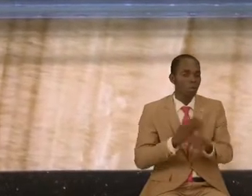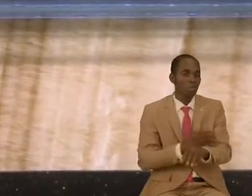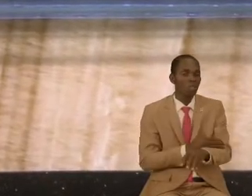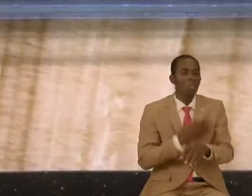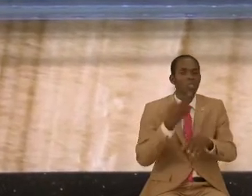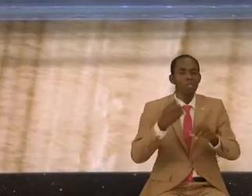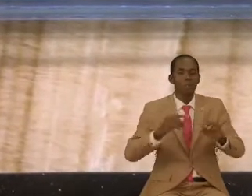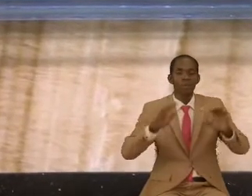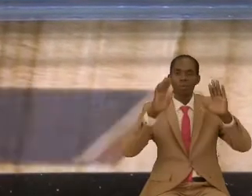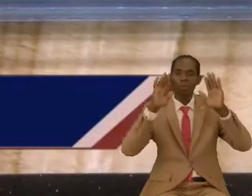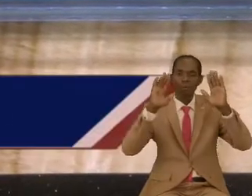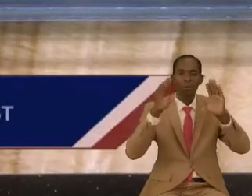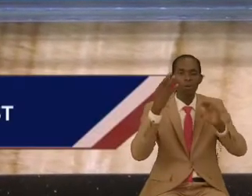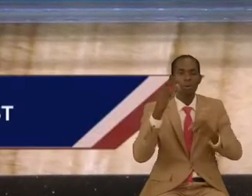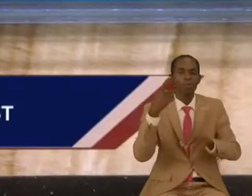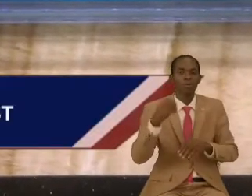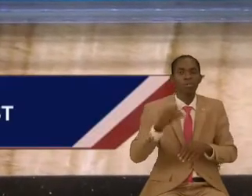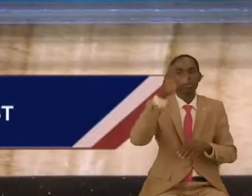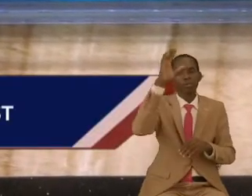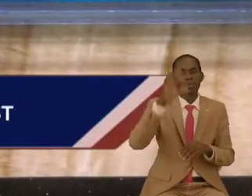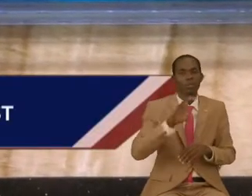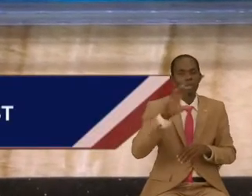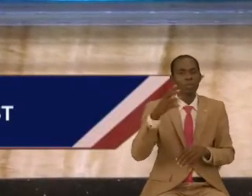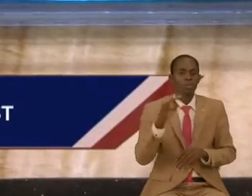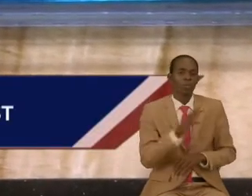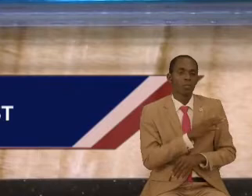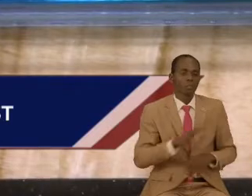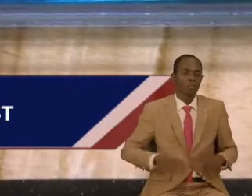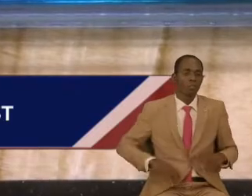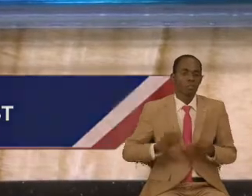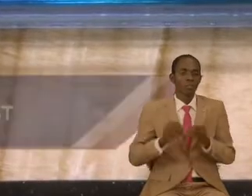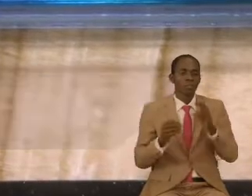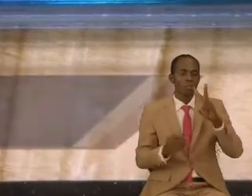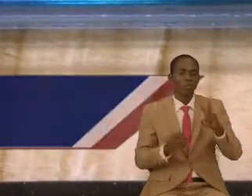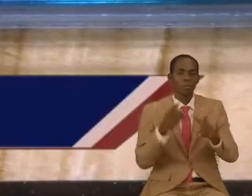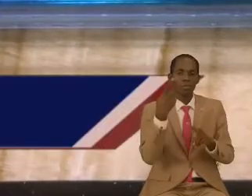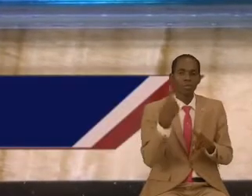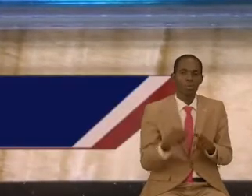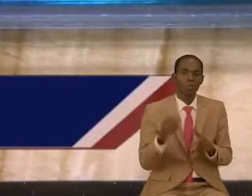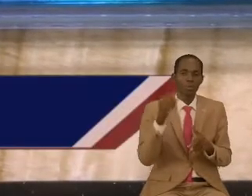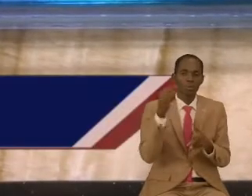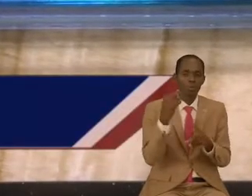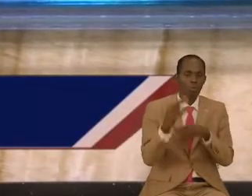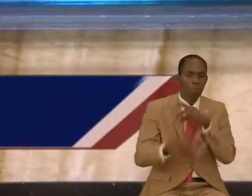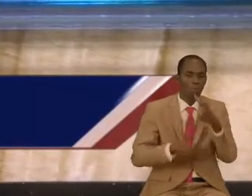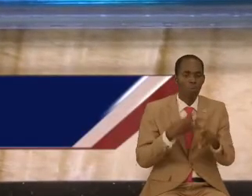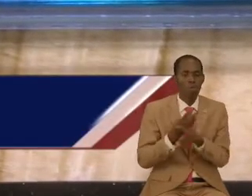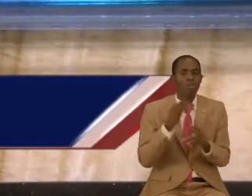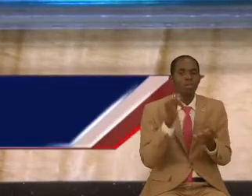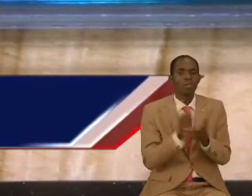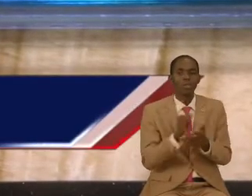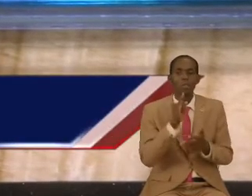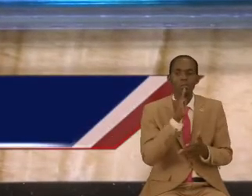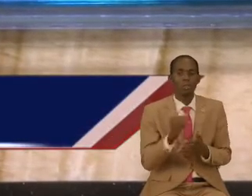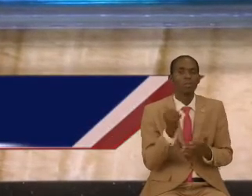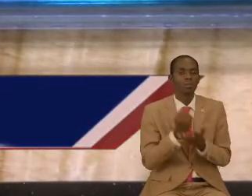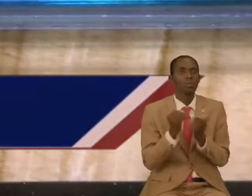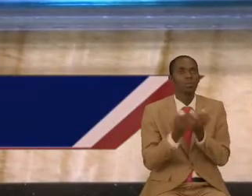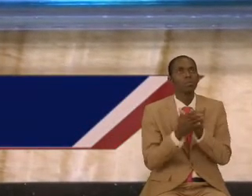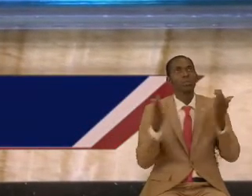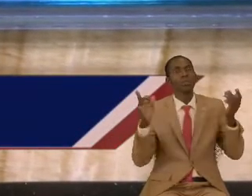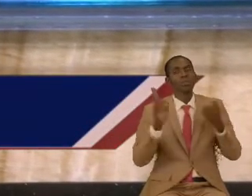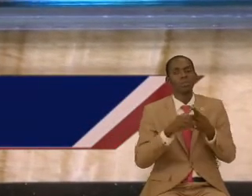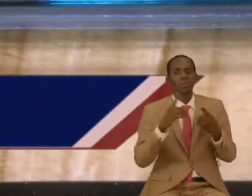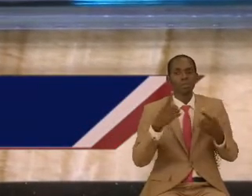the cross of Christ. Number two, the world that is crucified to the new